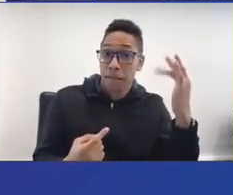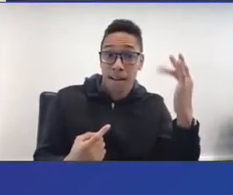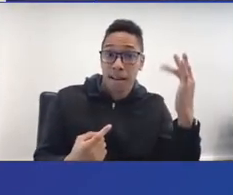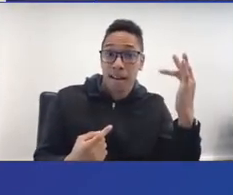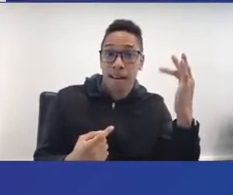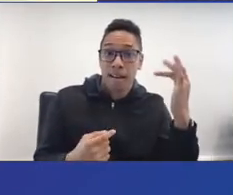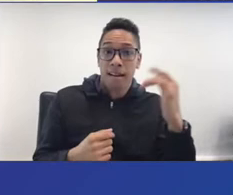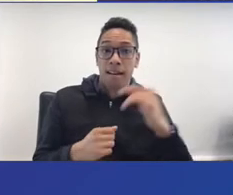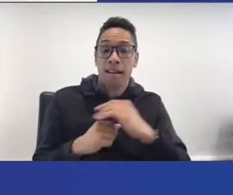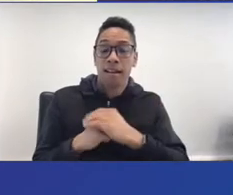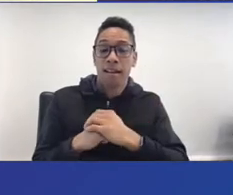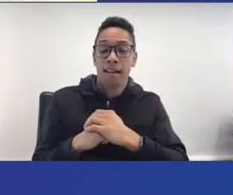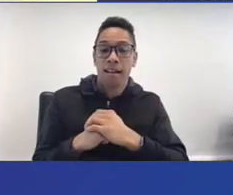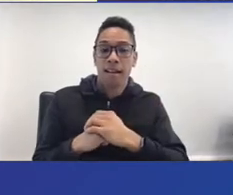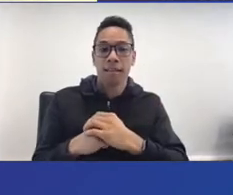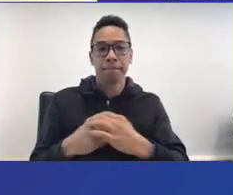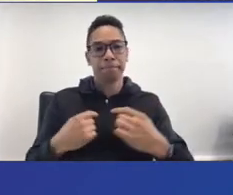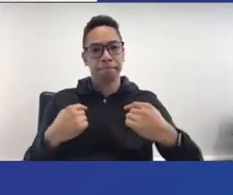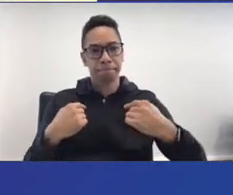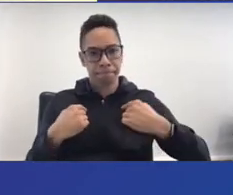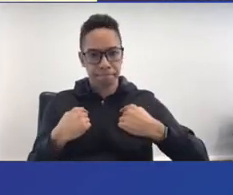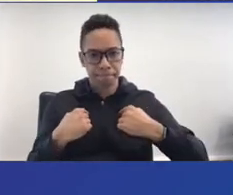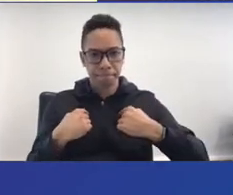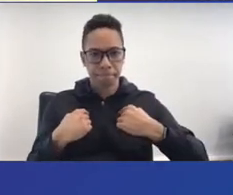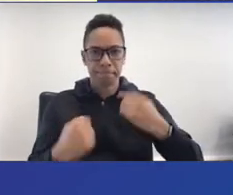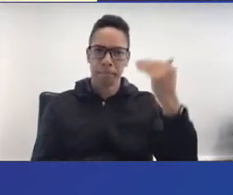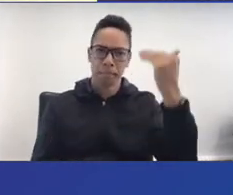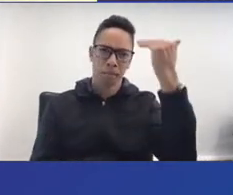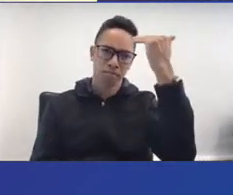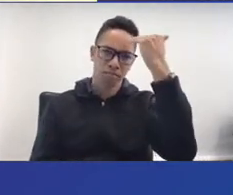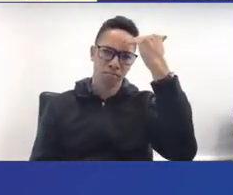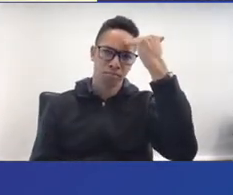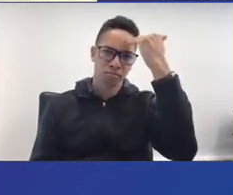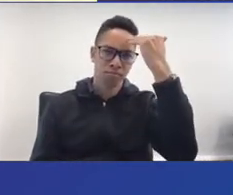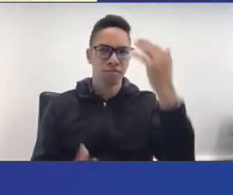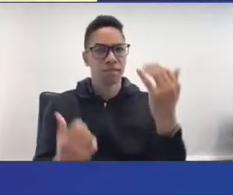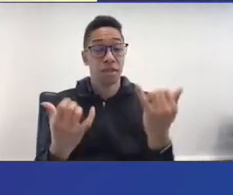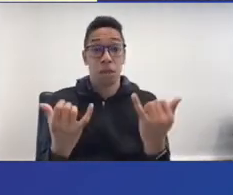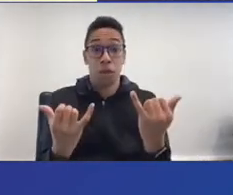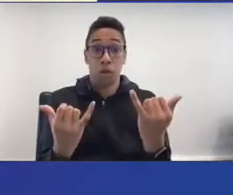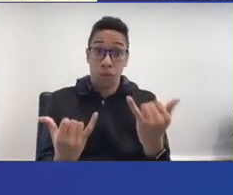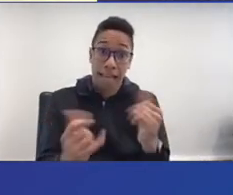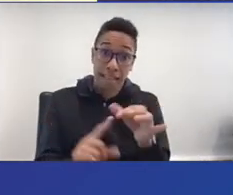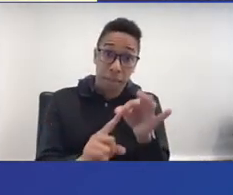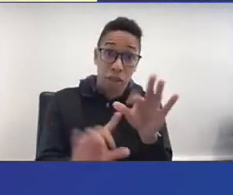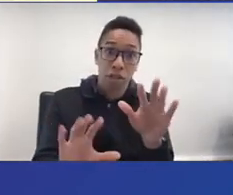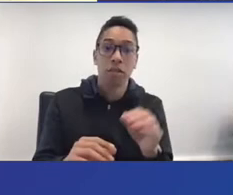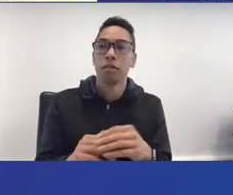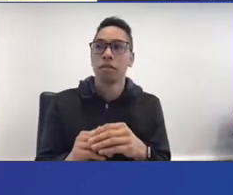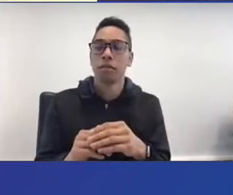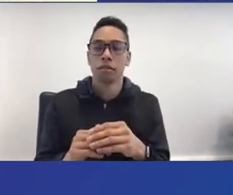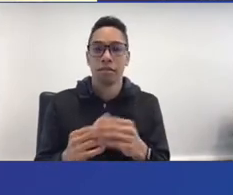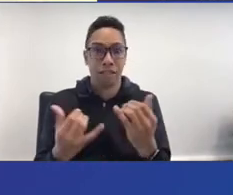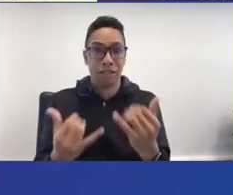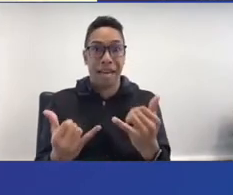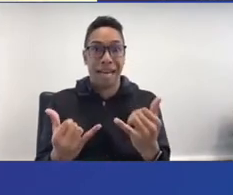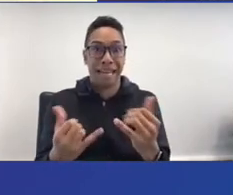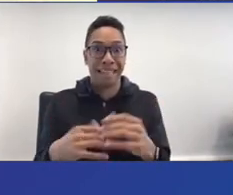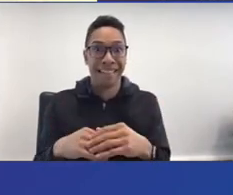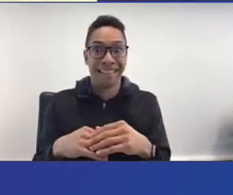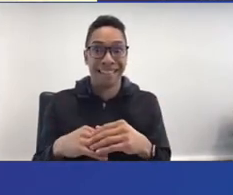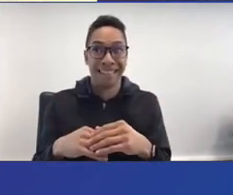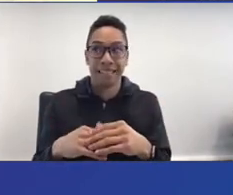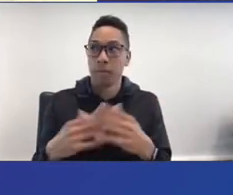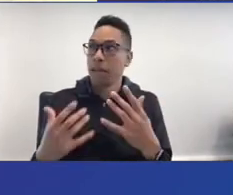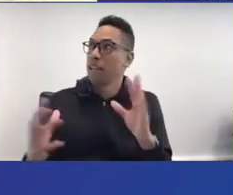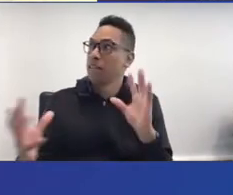because I am aware today of all days, right? The numerical day, it's been